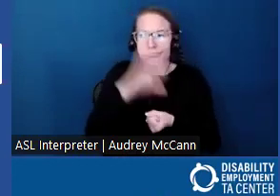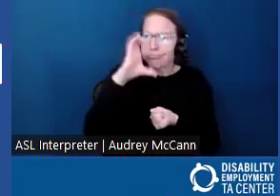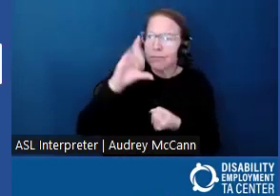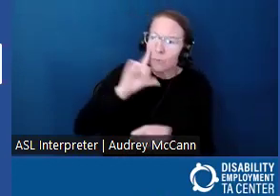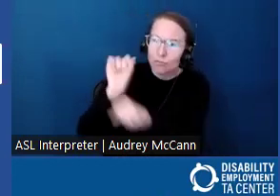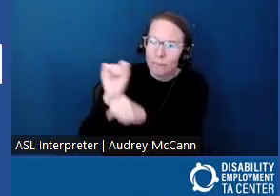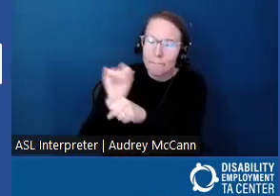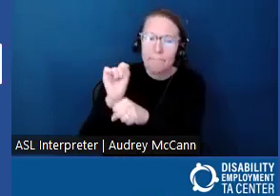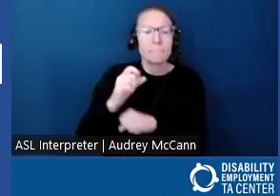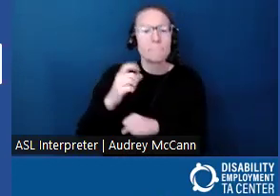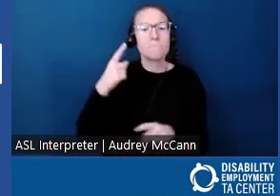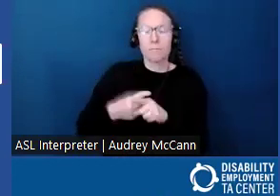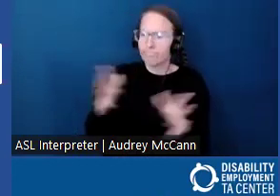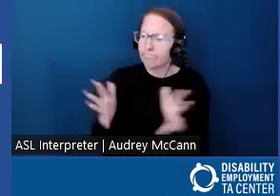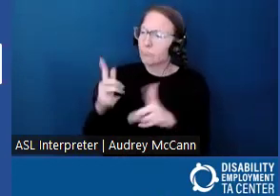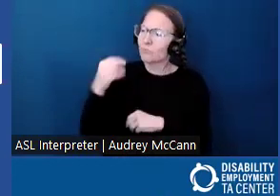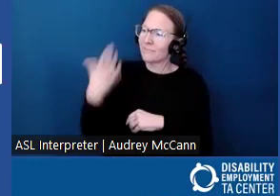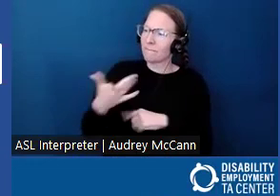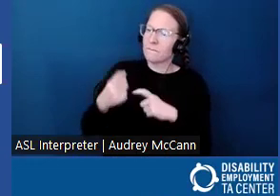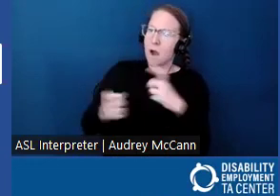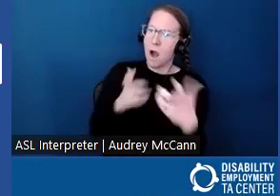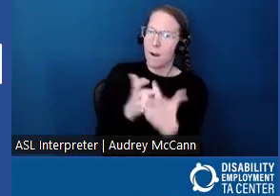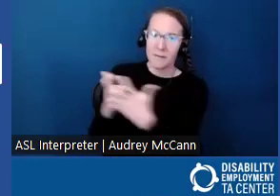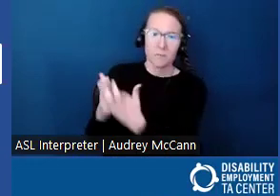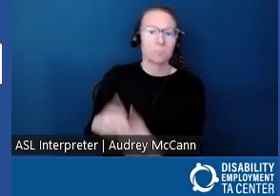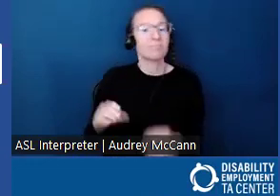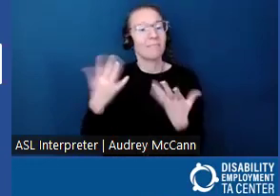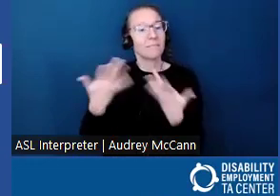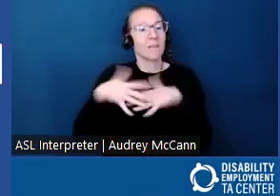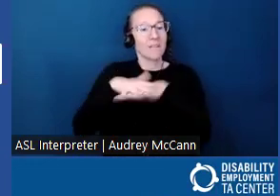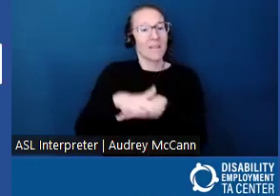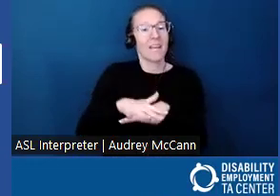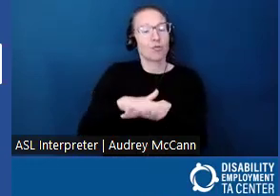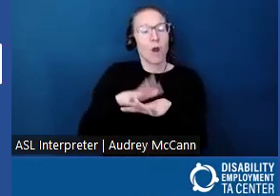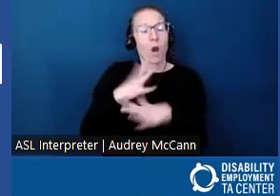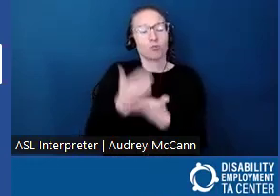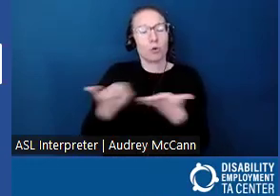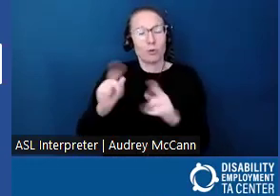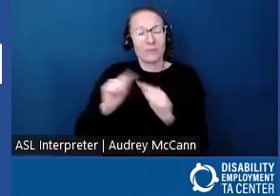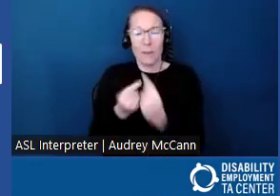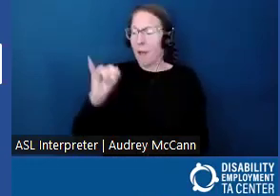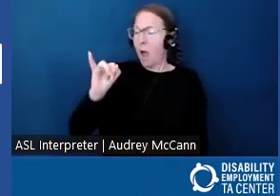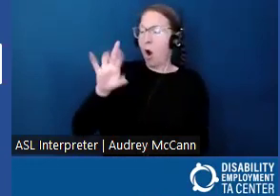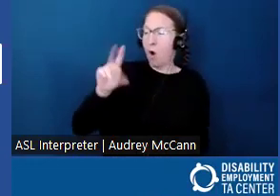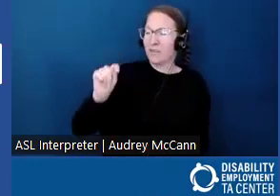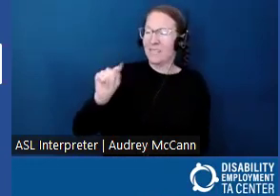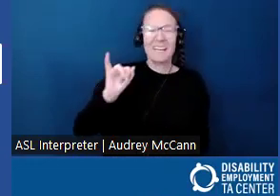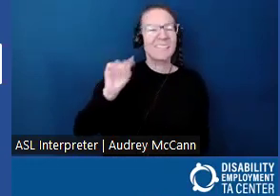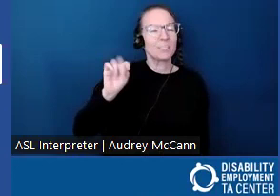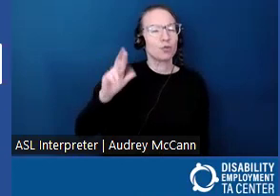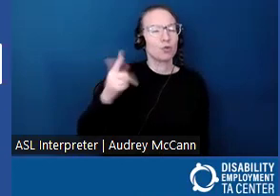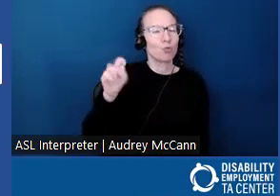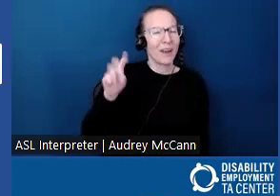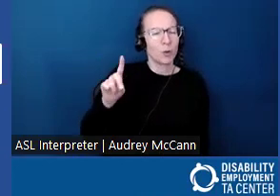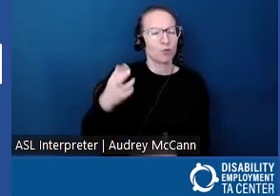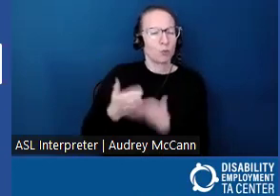in the workplace, coordinating integrated resource teams, or IRTs, and we'll talk a little bit about that later, operate the Ticket to